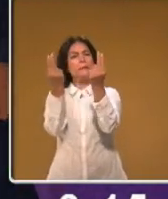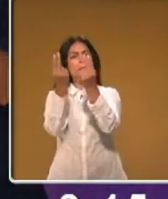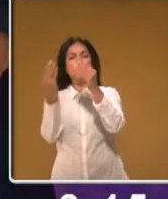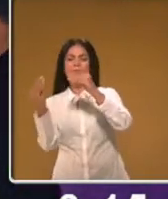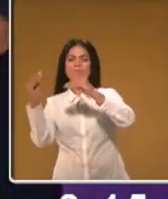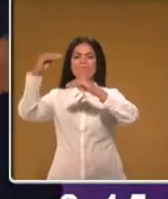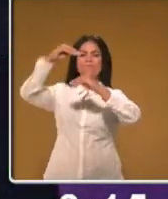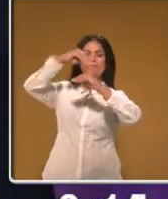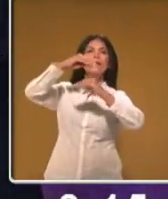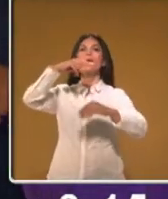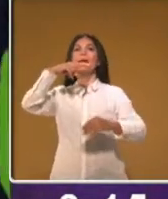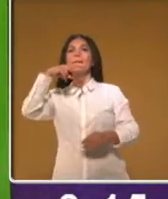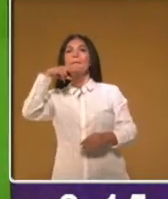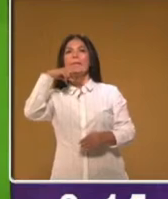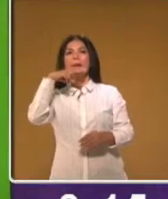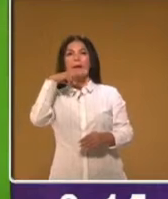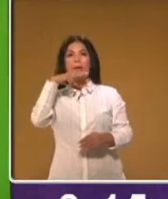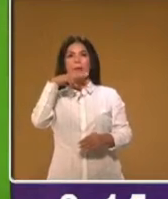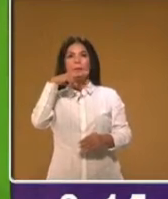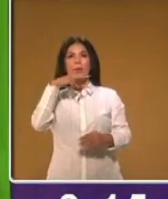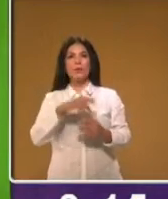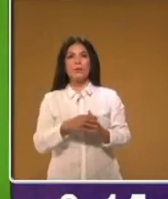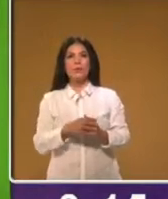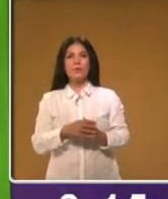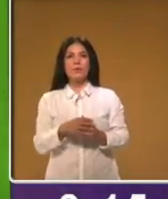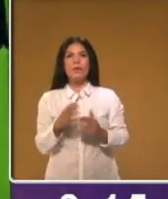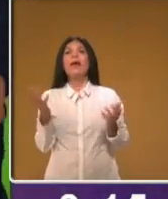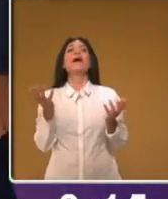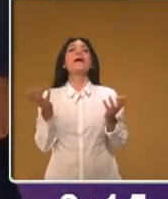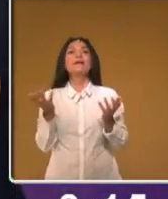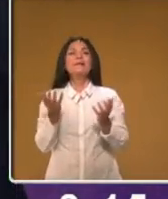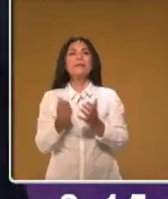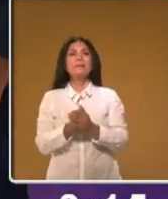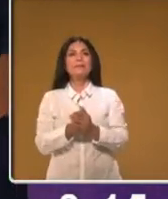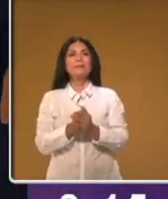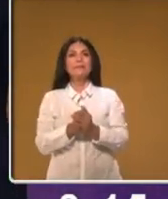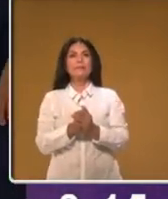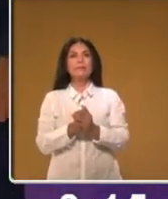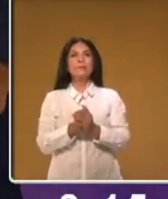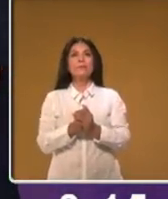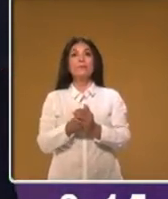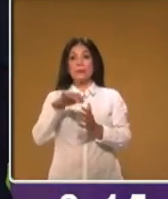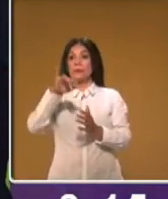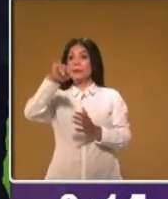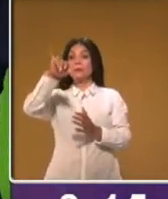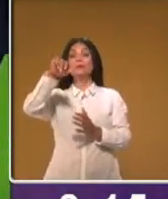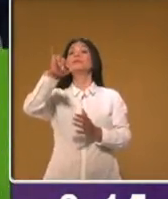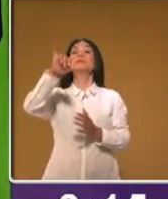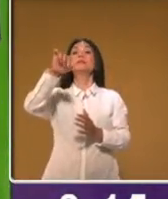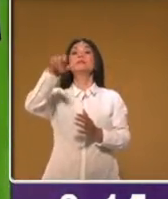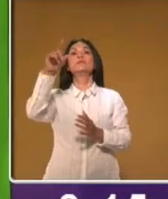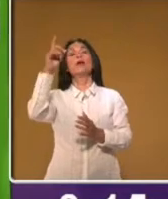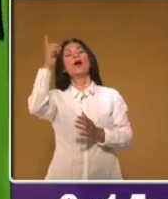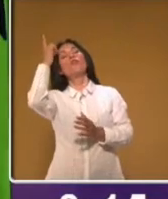I need your help. What is that action? That action, yes, you're right, sleep.